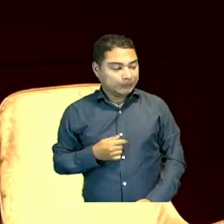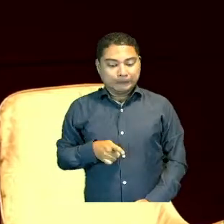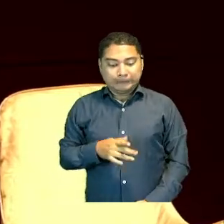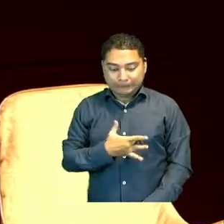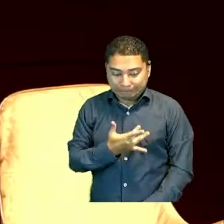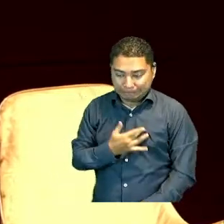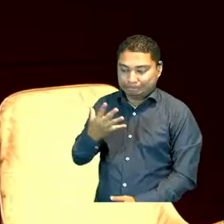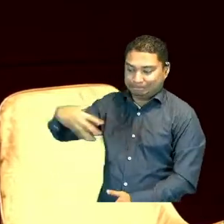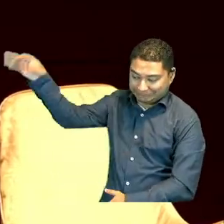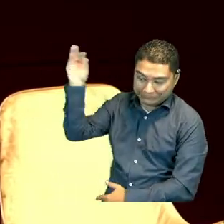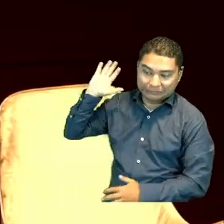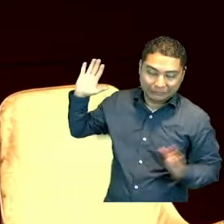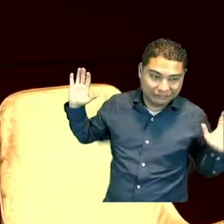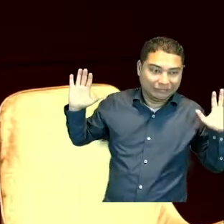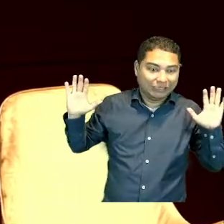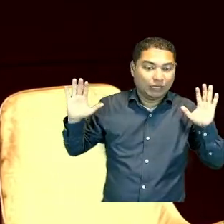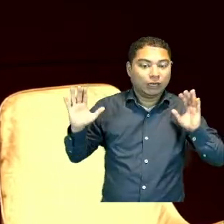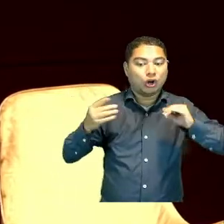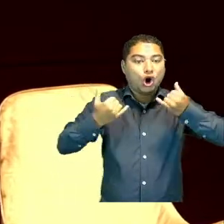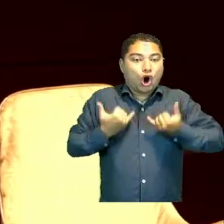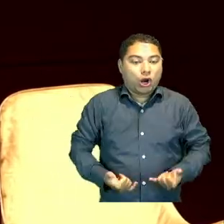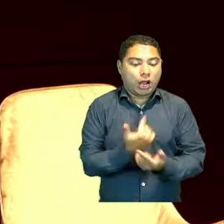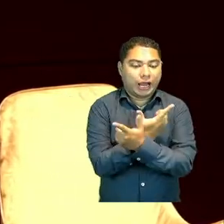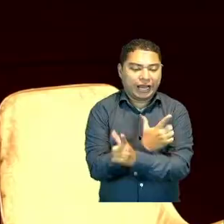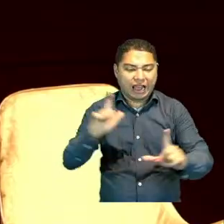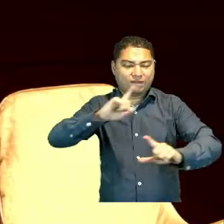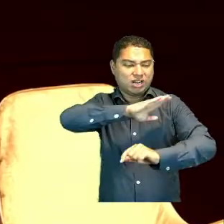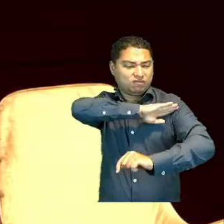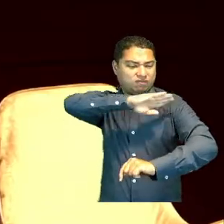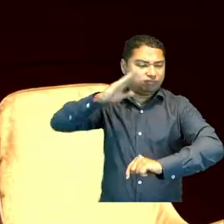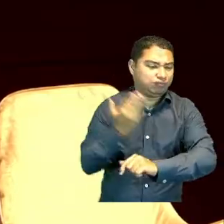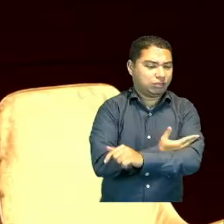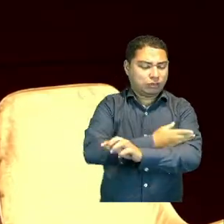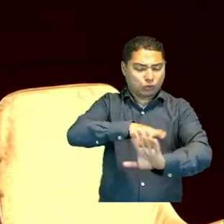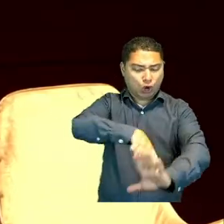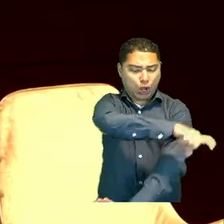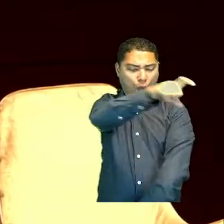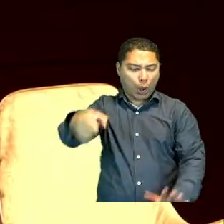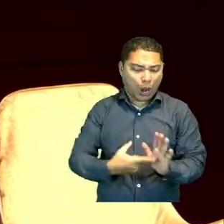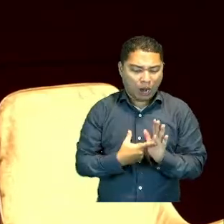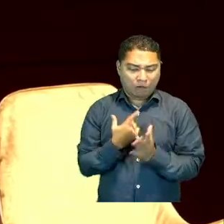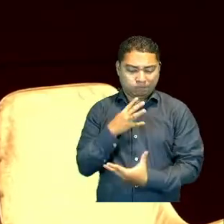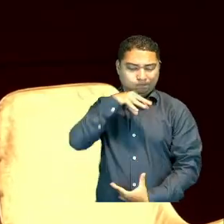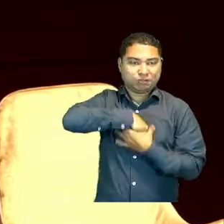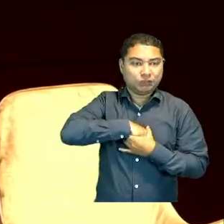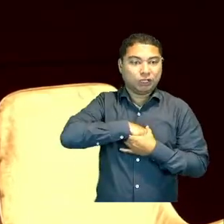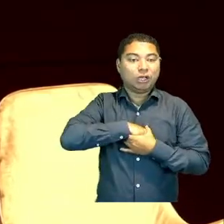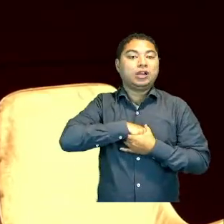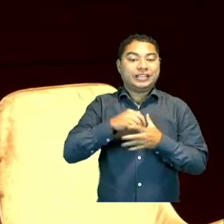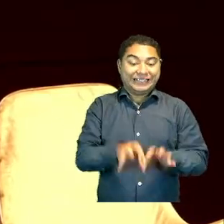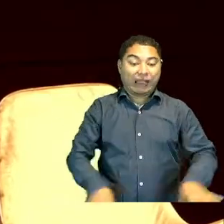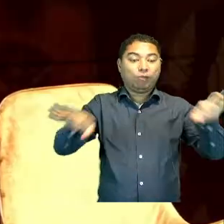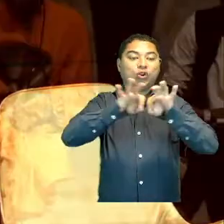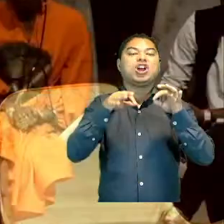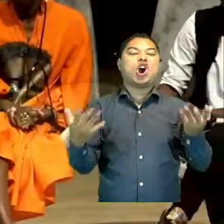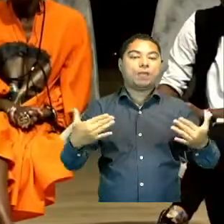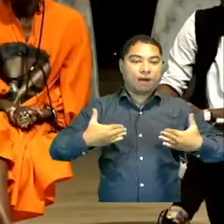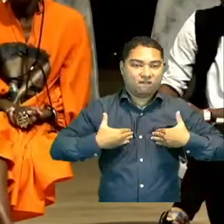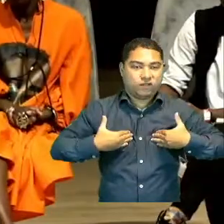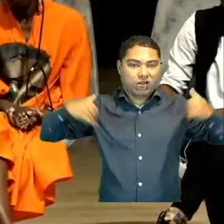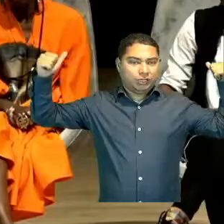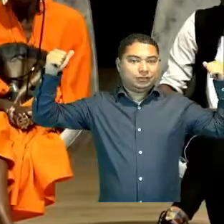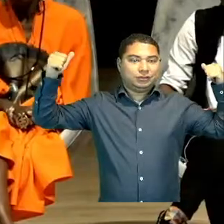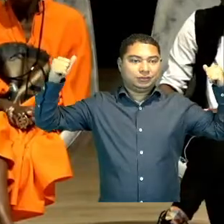leave, people also know that I'm not longer there. I feel complete and wholesome, and the most important thing, I'm